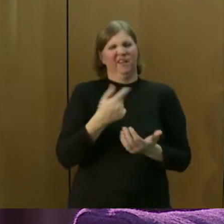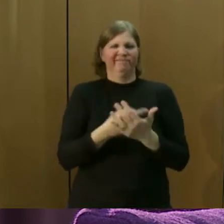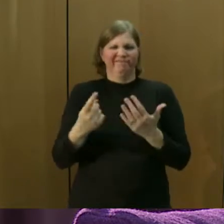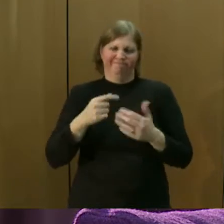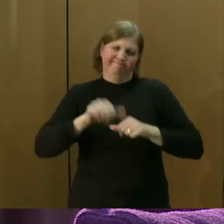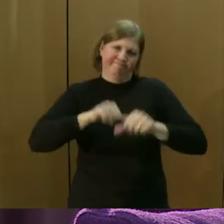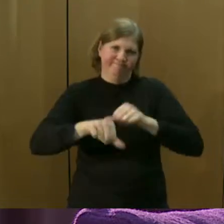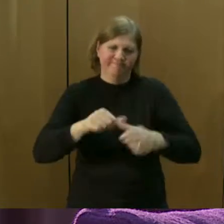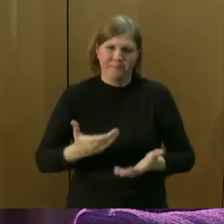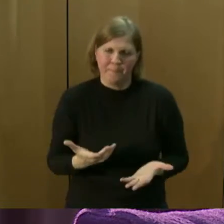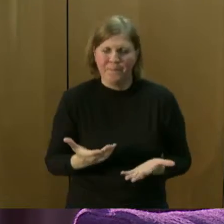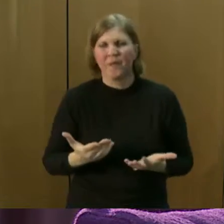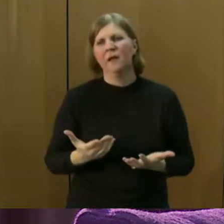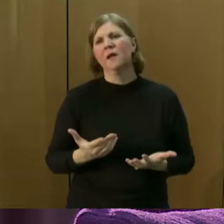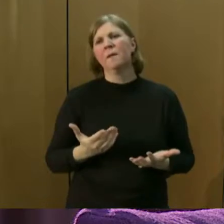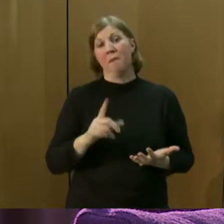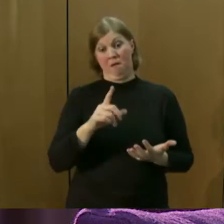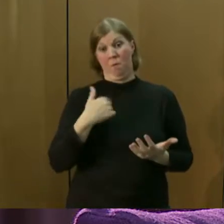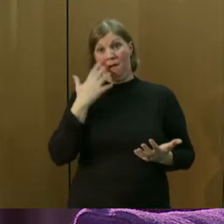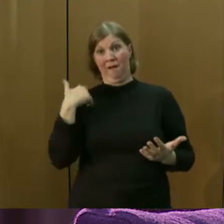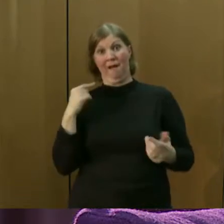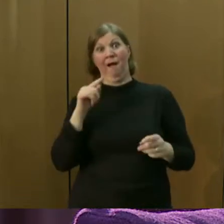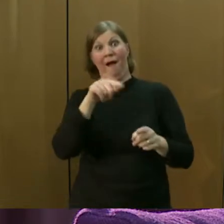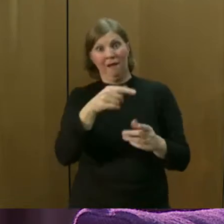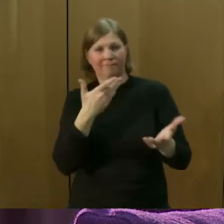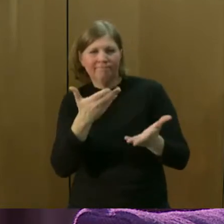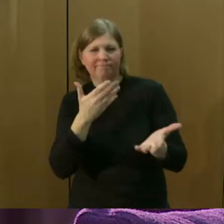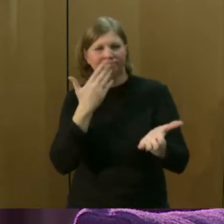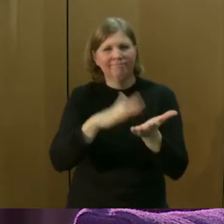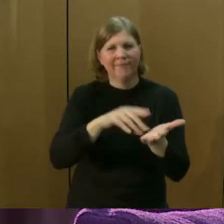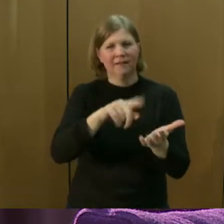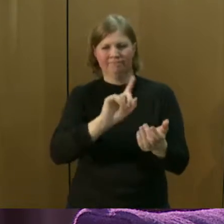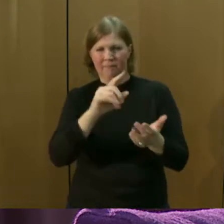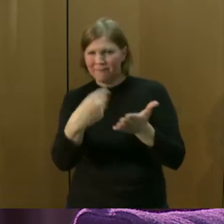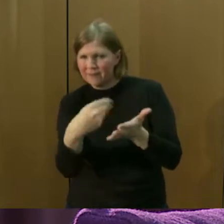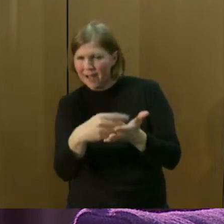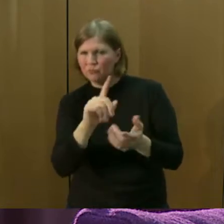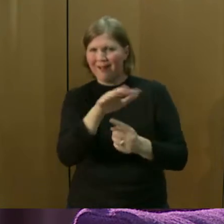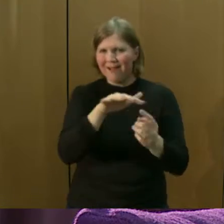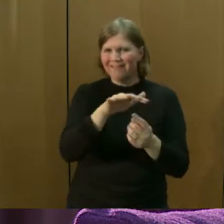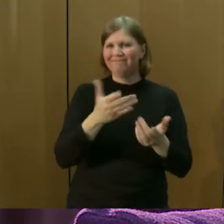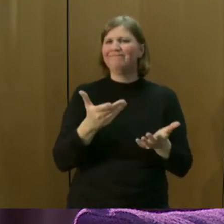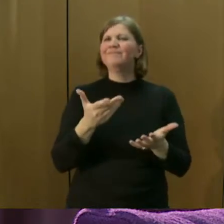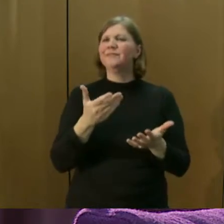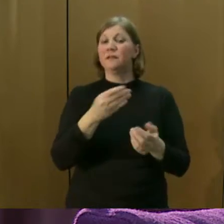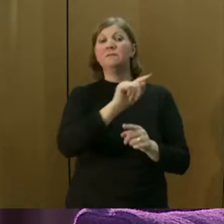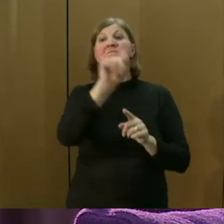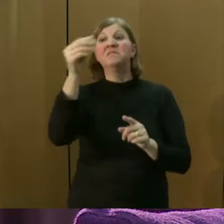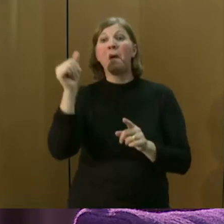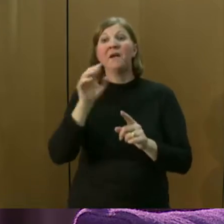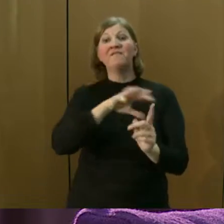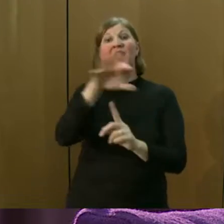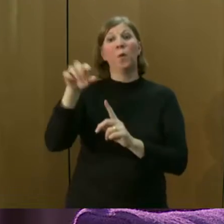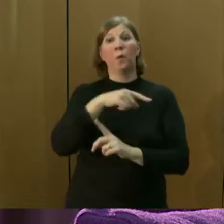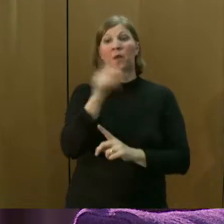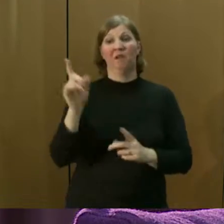will discuss with you the financial situation. Some venues that are hiring will simply tell you it costs